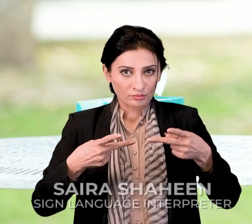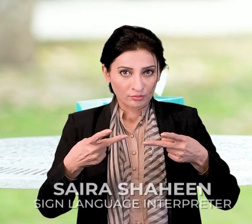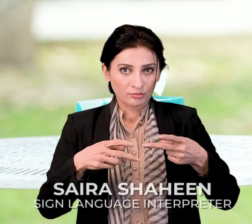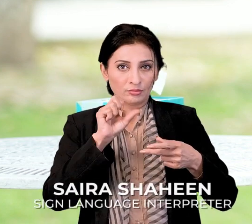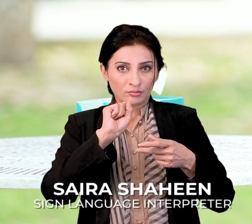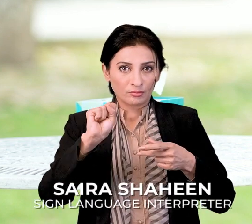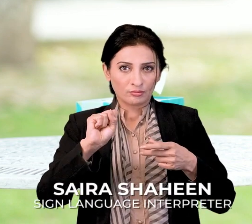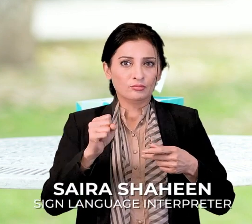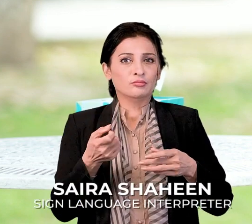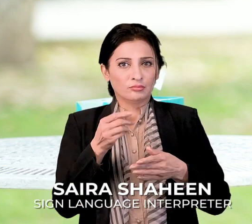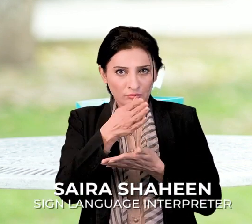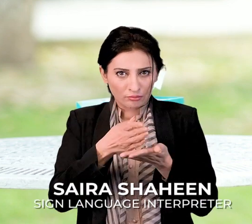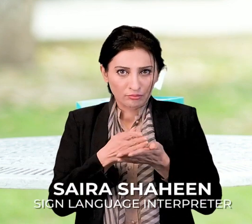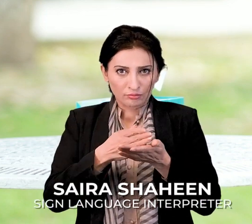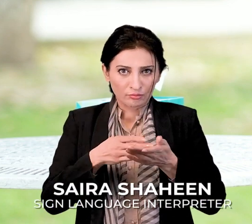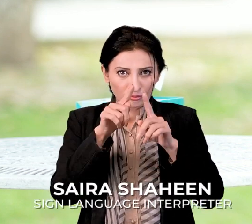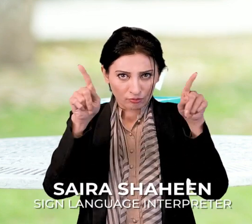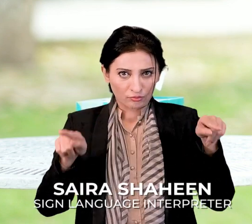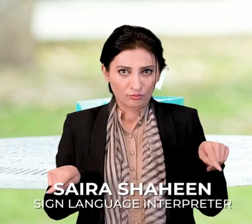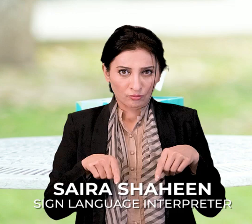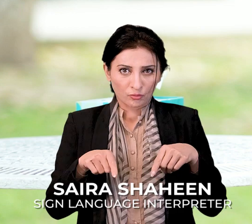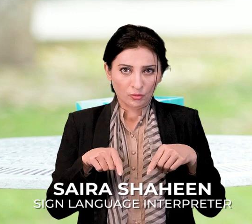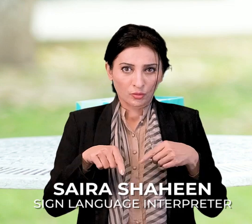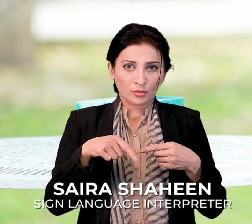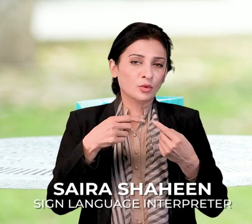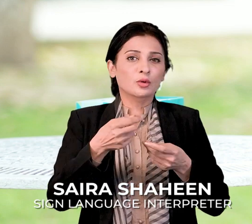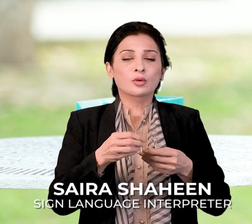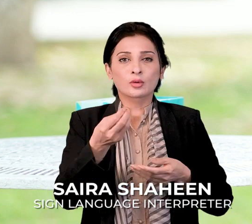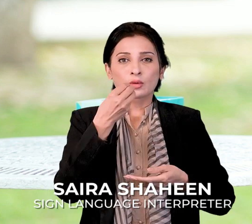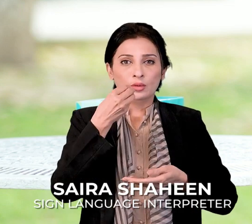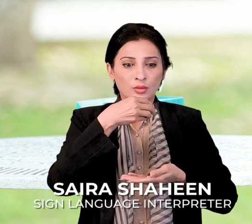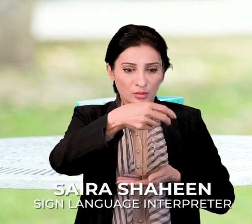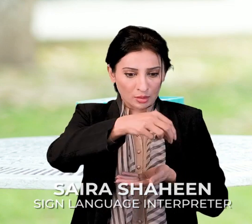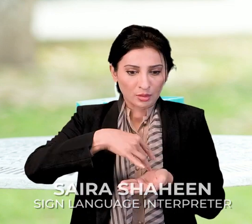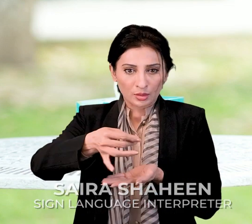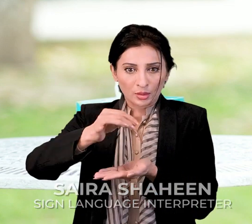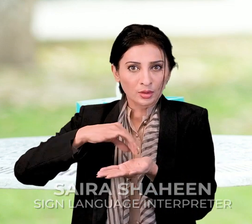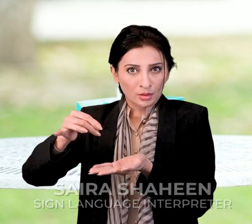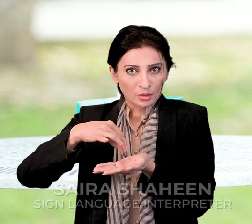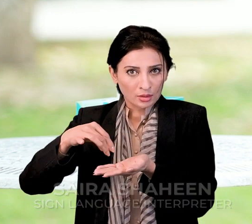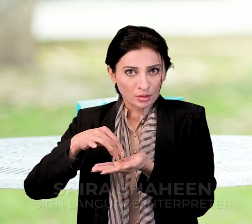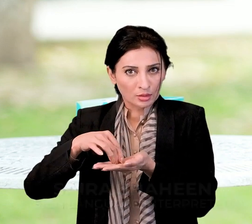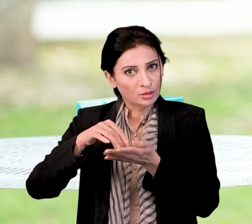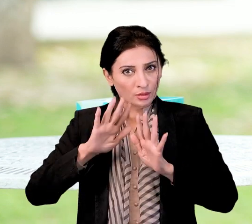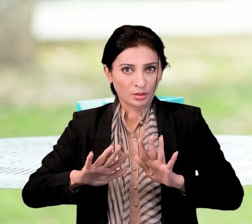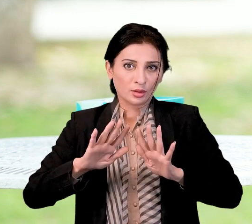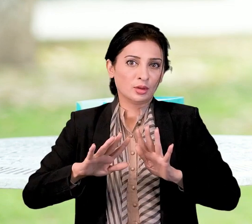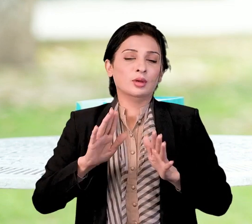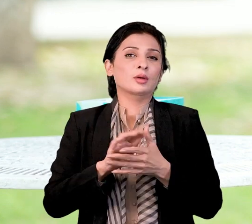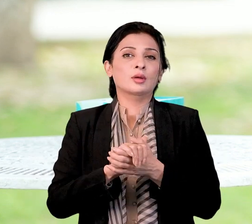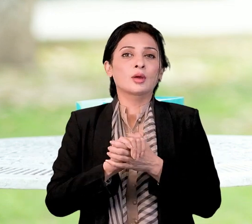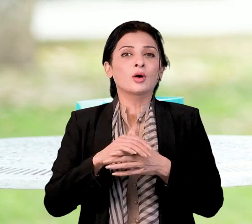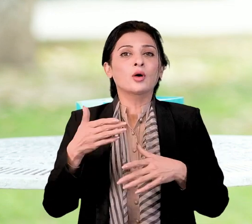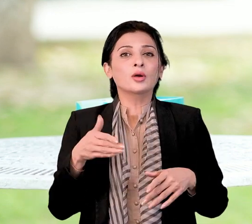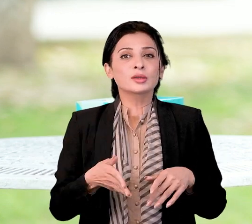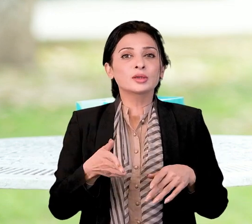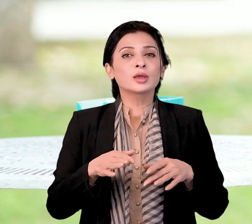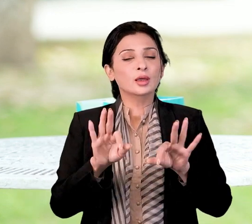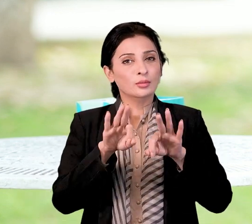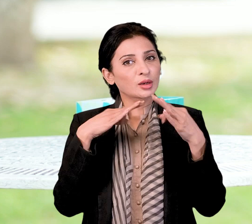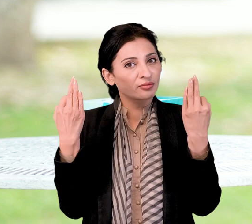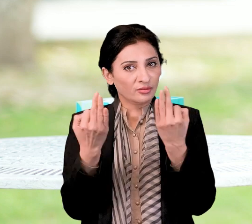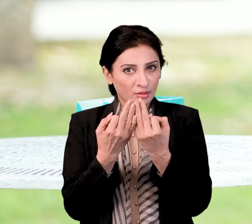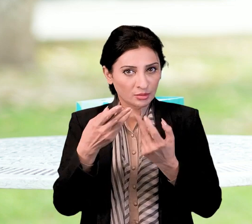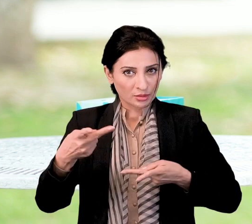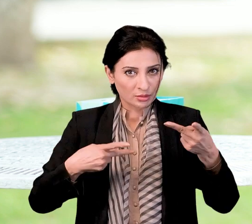is a bakery, restaurant, and a catering service. It's a family-owned business, and it's our life's work.